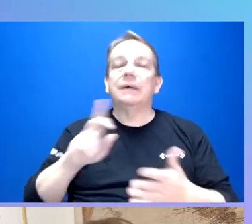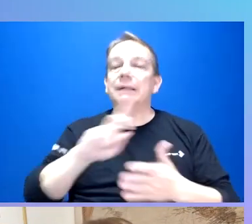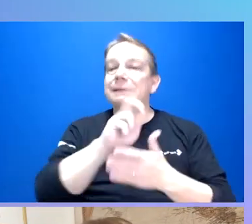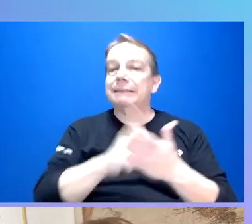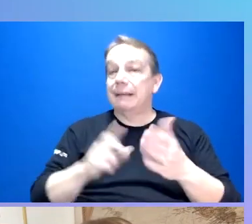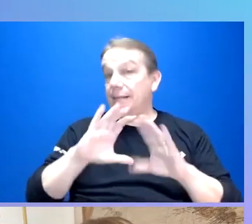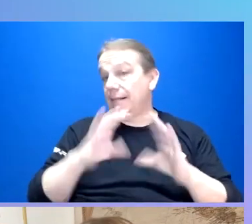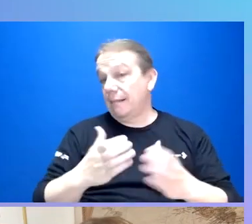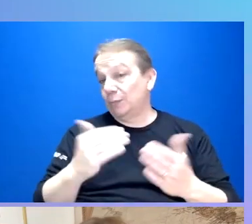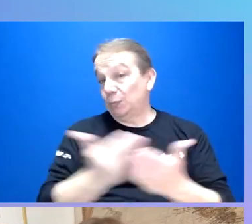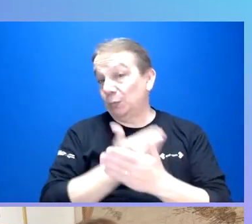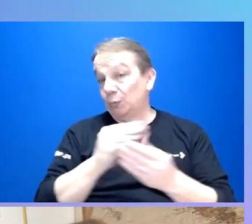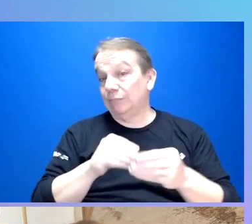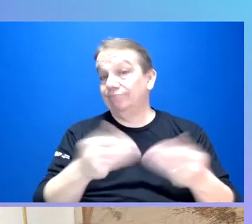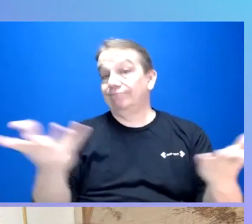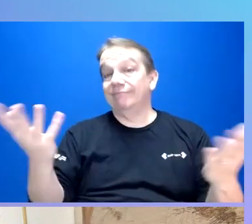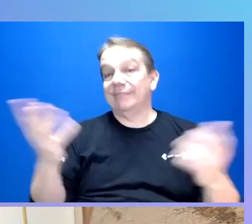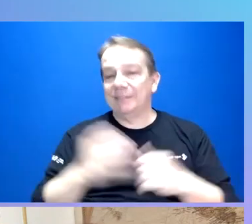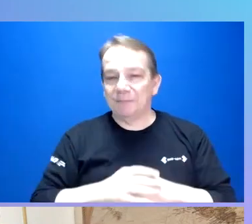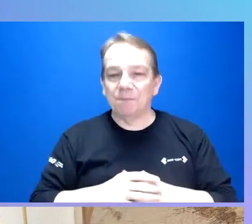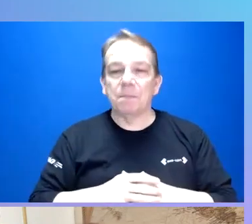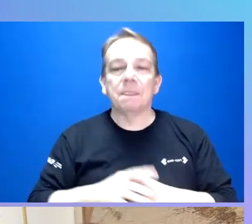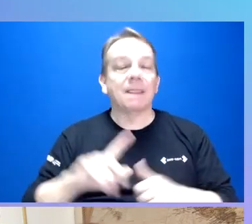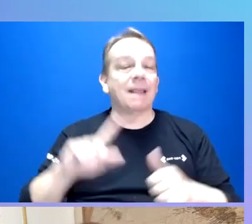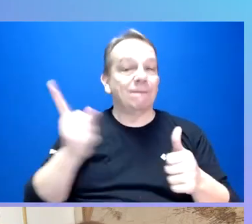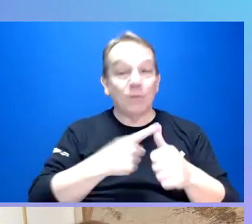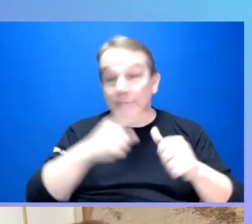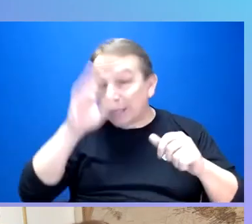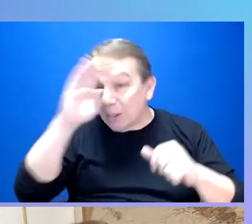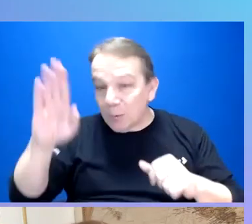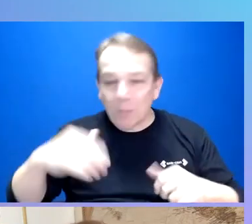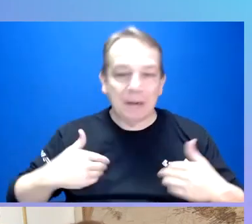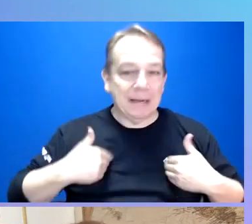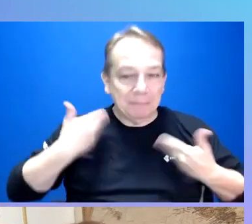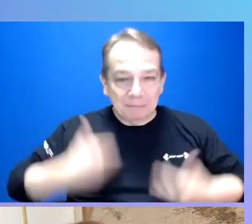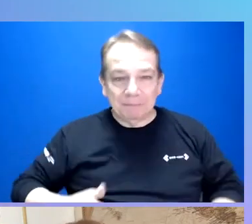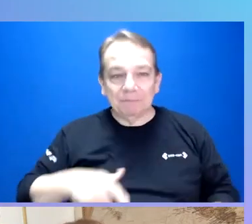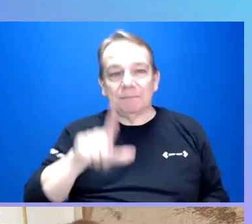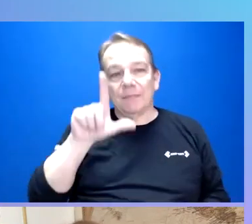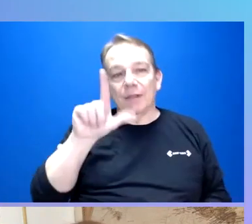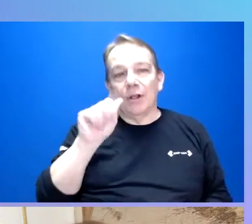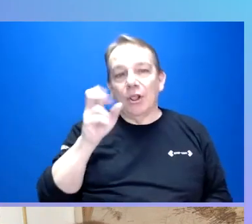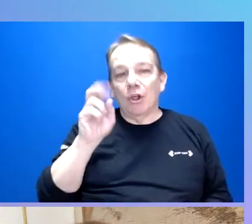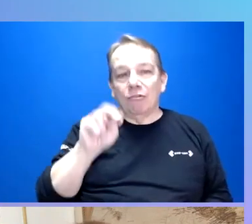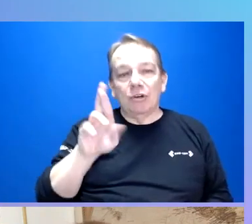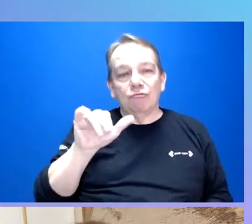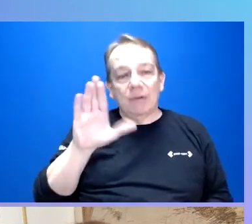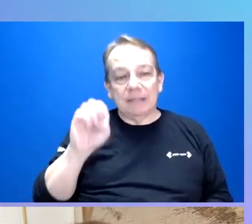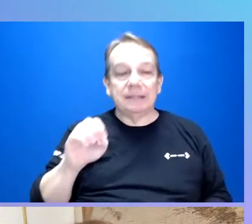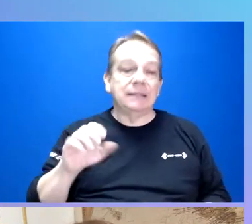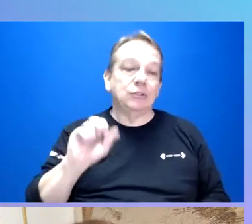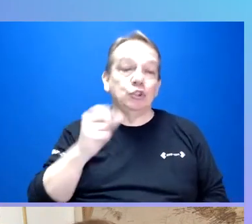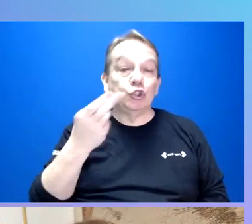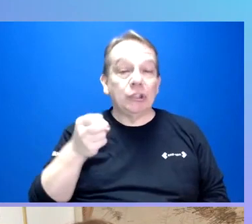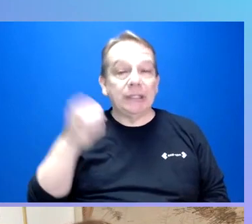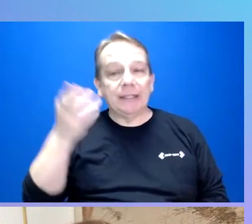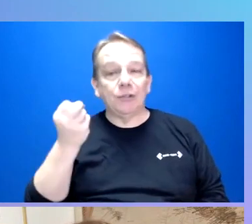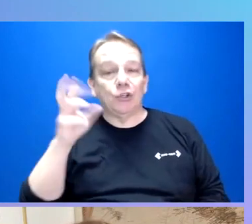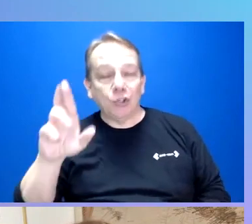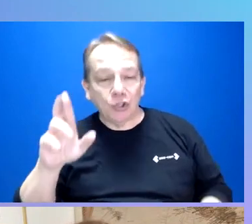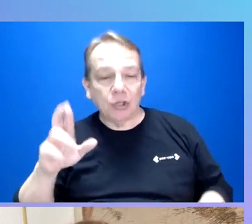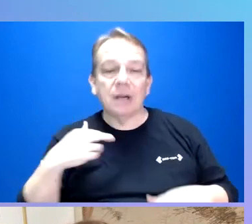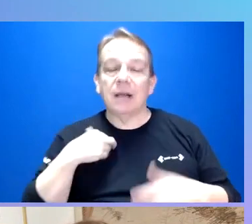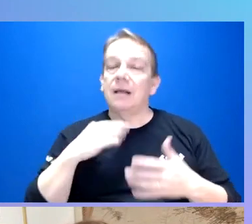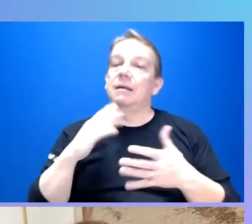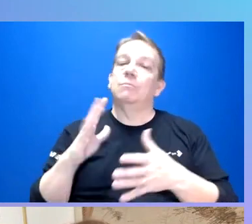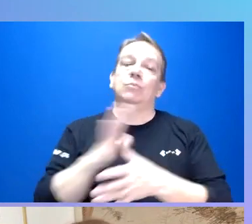class. But first, hello, hi, I'm Lauren Race, she, her. I'm currently Senior Principal Accessibility